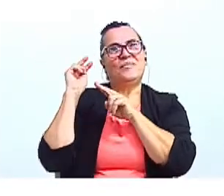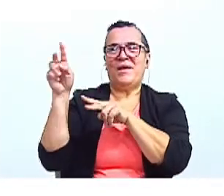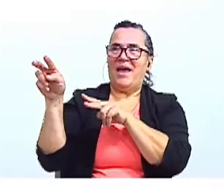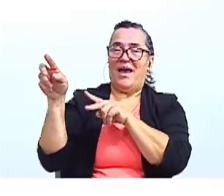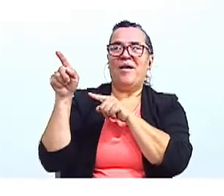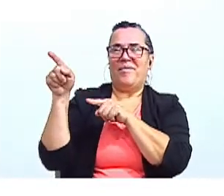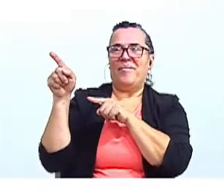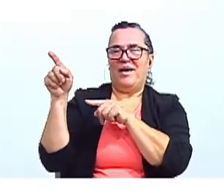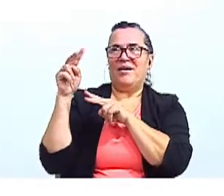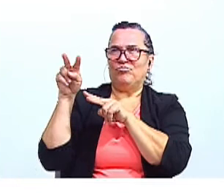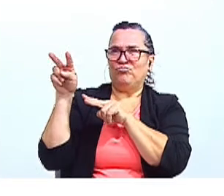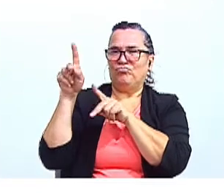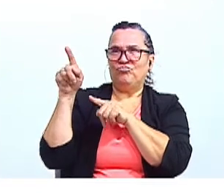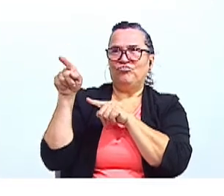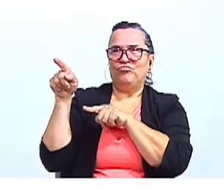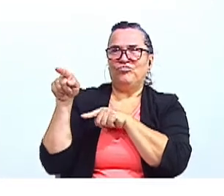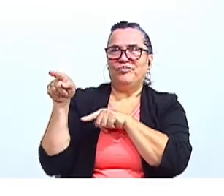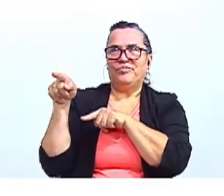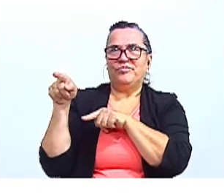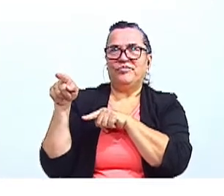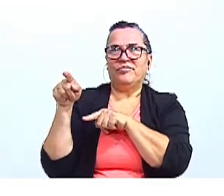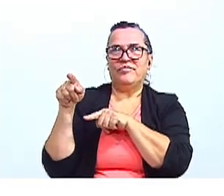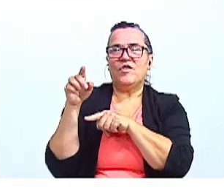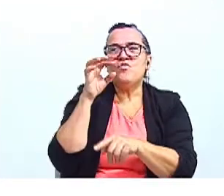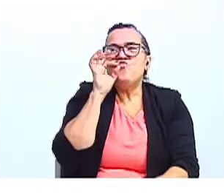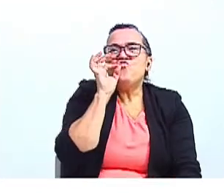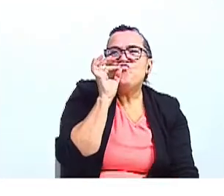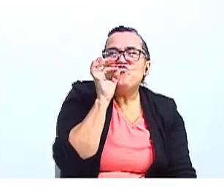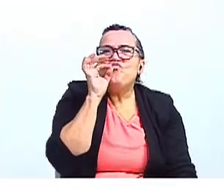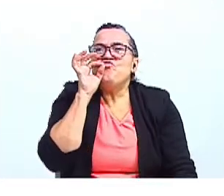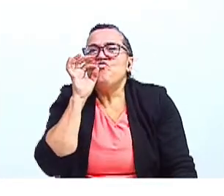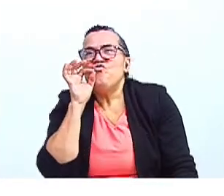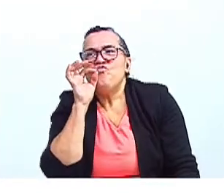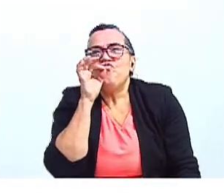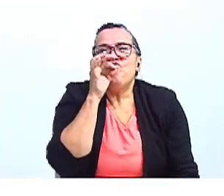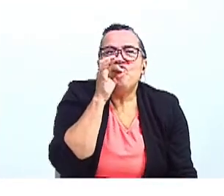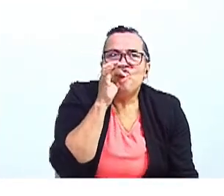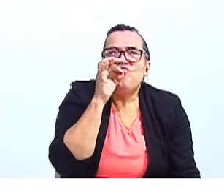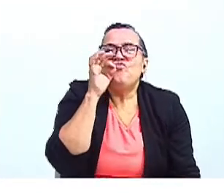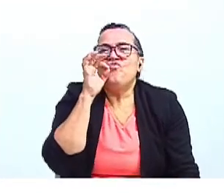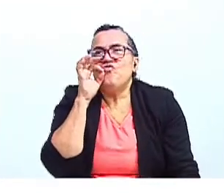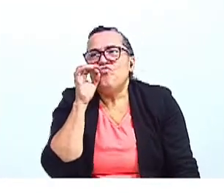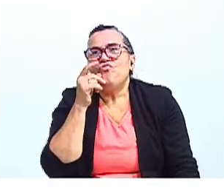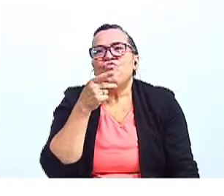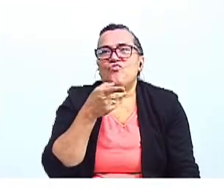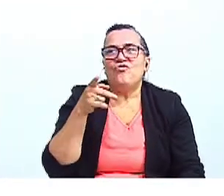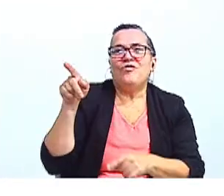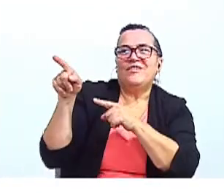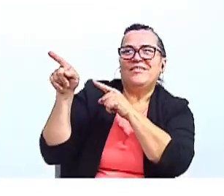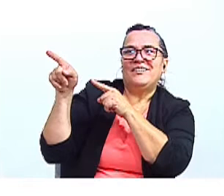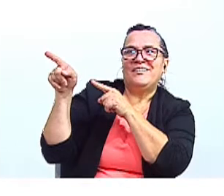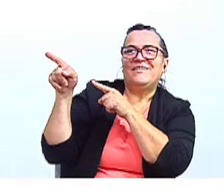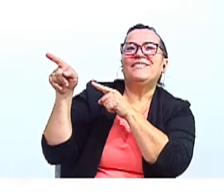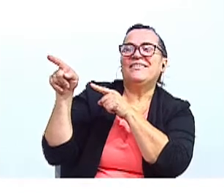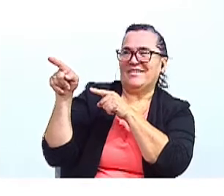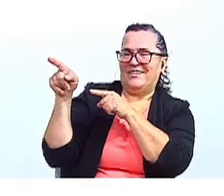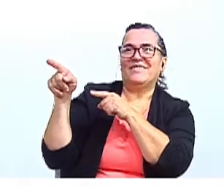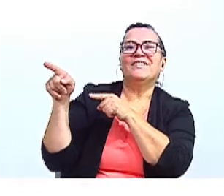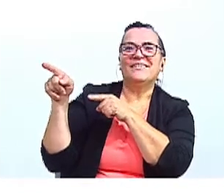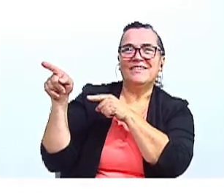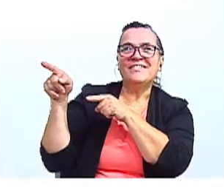pictures, please. Druggies, the next one, please. Druggies, very